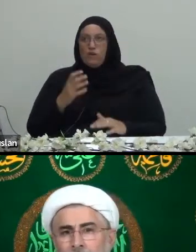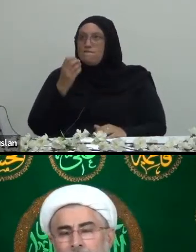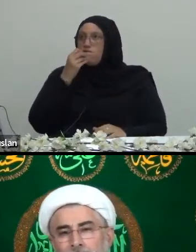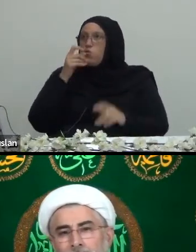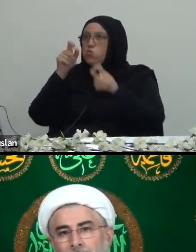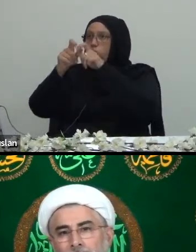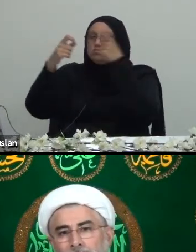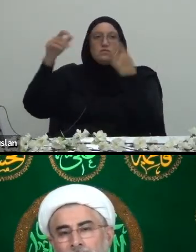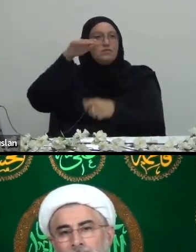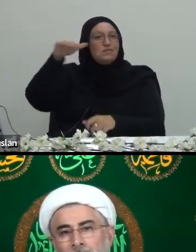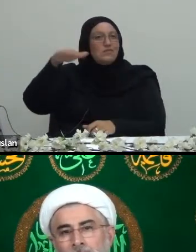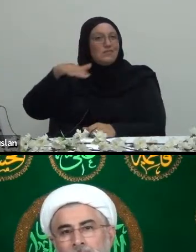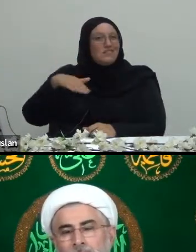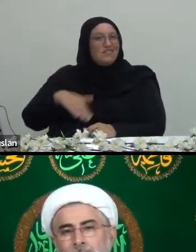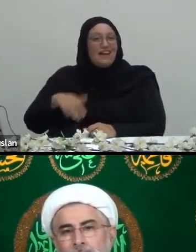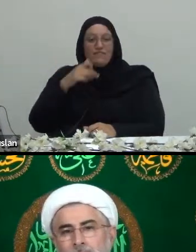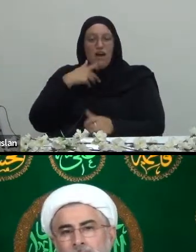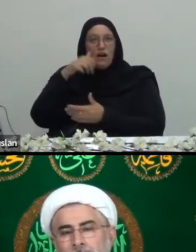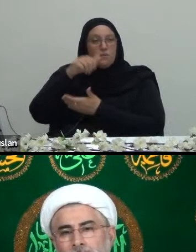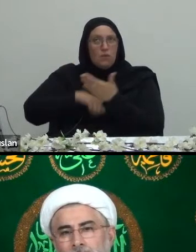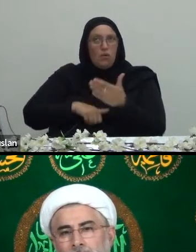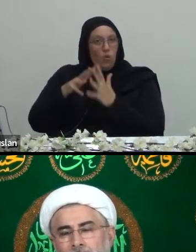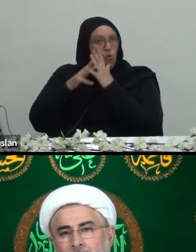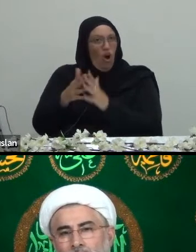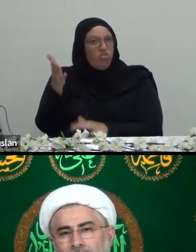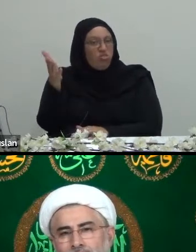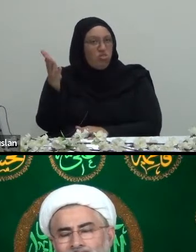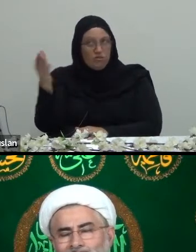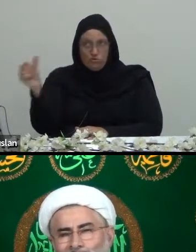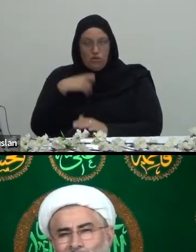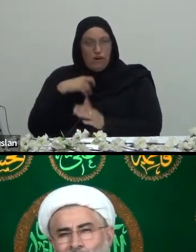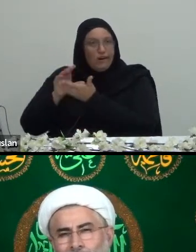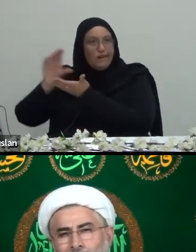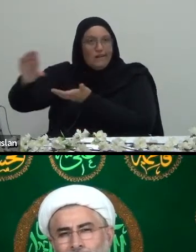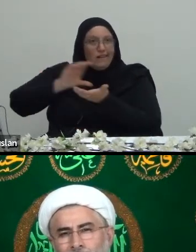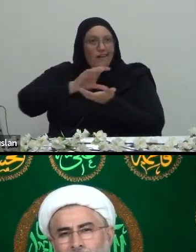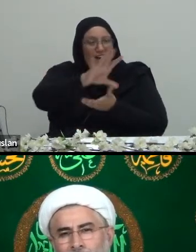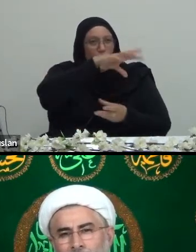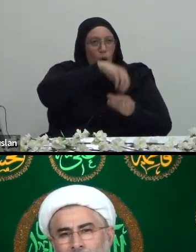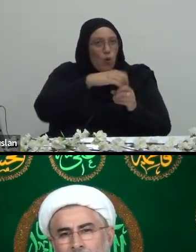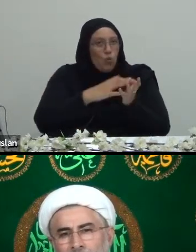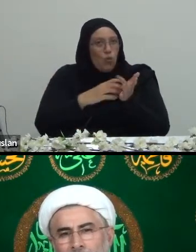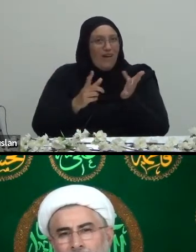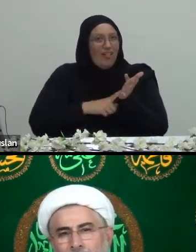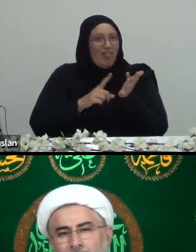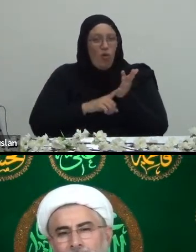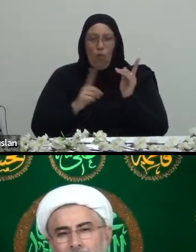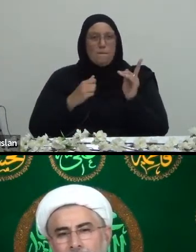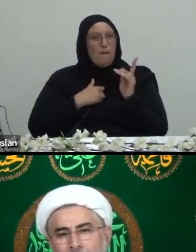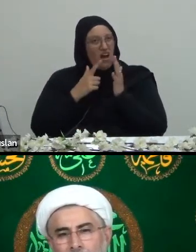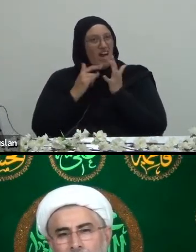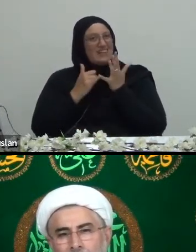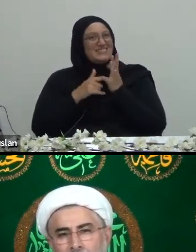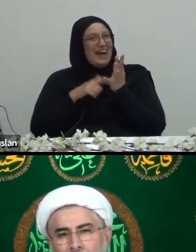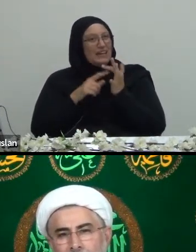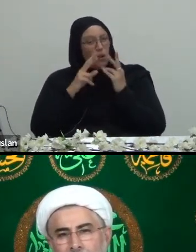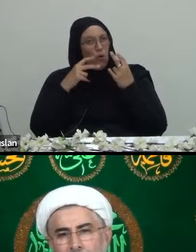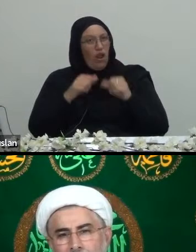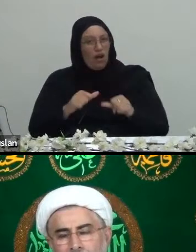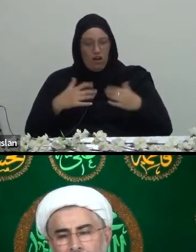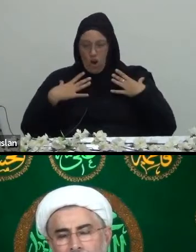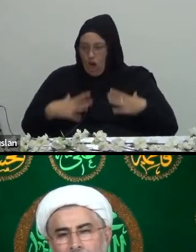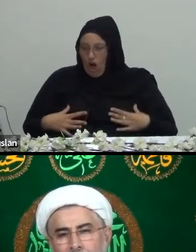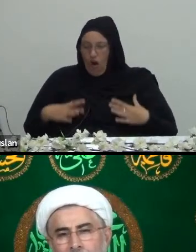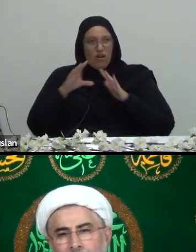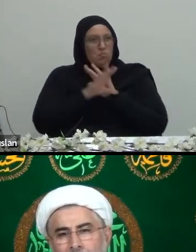pantry? If I've bought it, if I know that that's if I own that, do I include my clothing, my computer, my this?